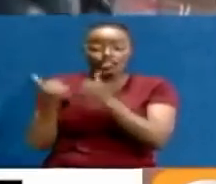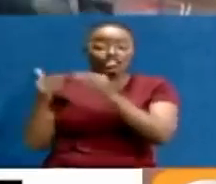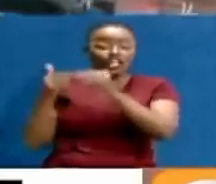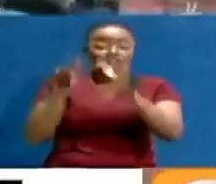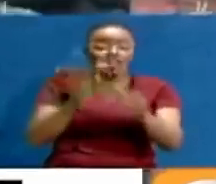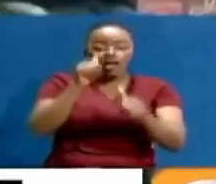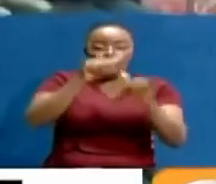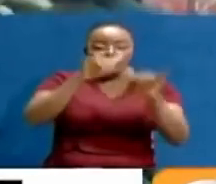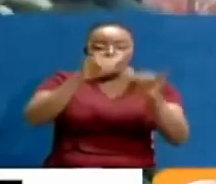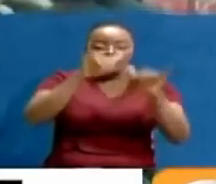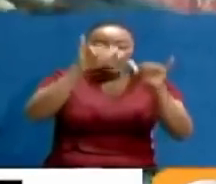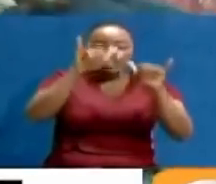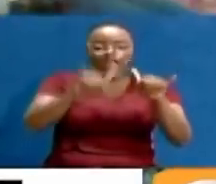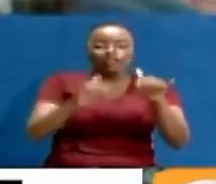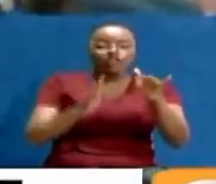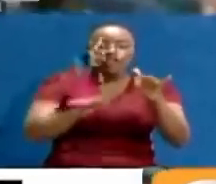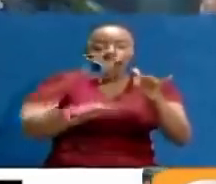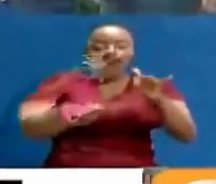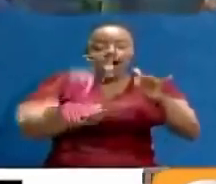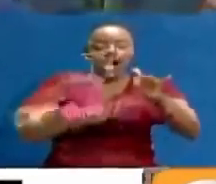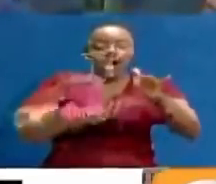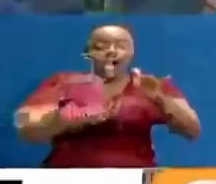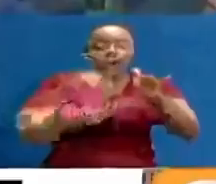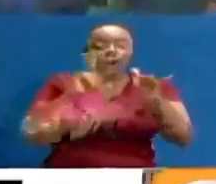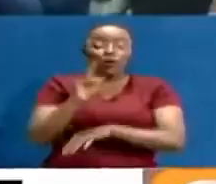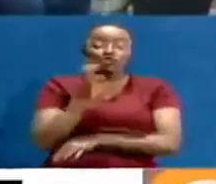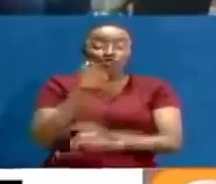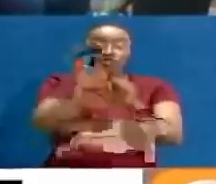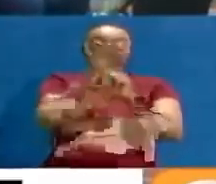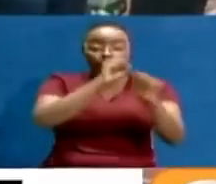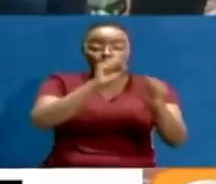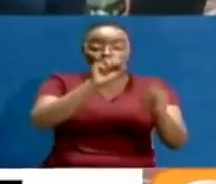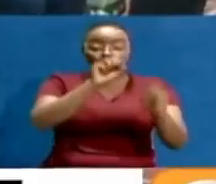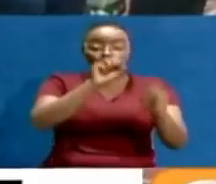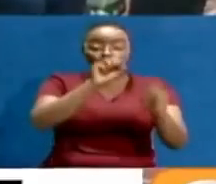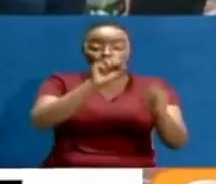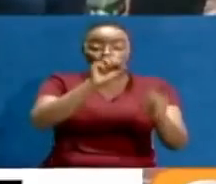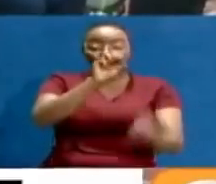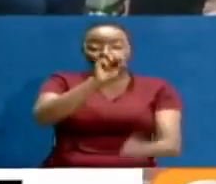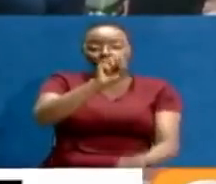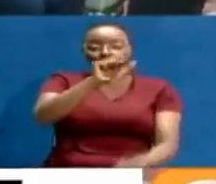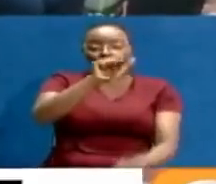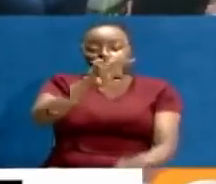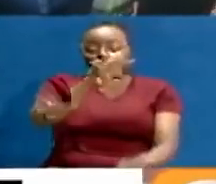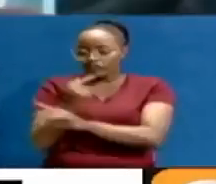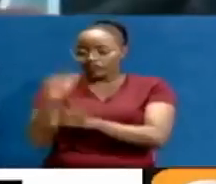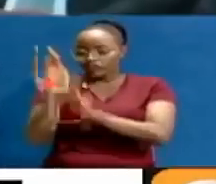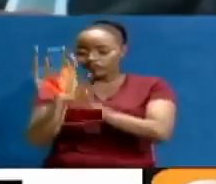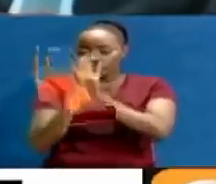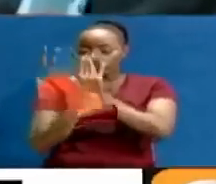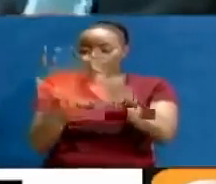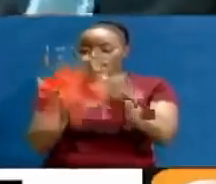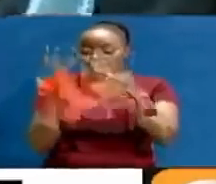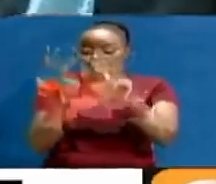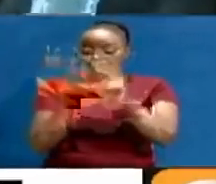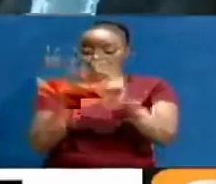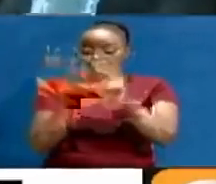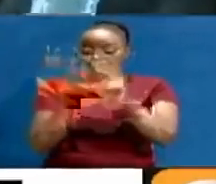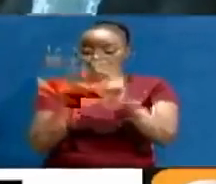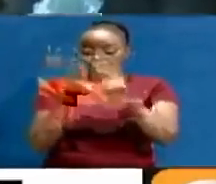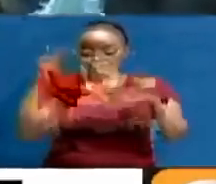lasted more than 1 hour on Tuesday, President Suluhu announced the raft of measures to be geared towards